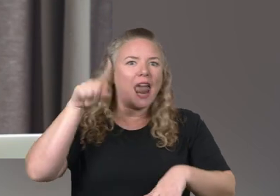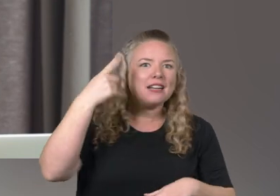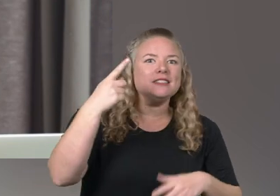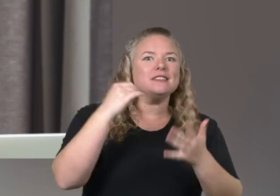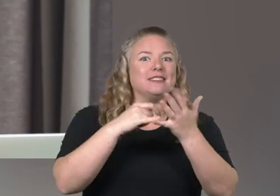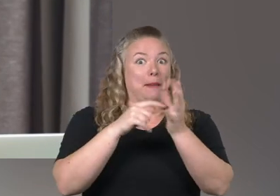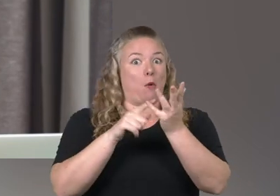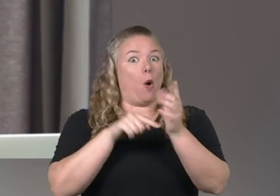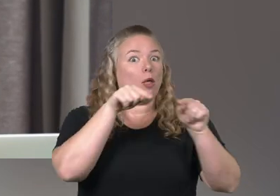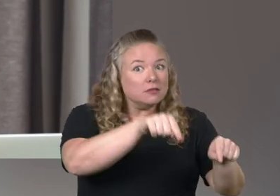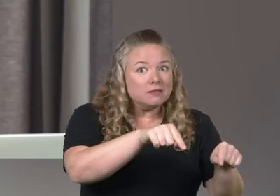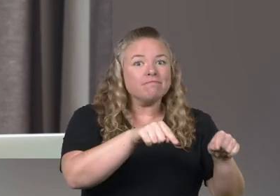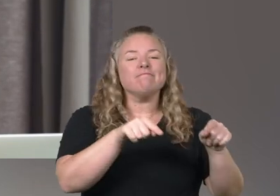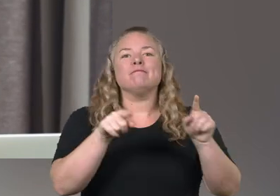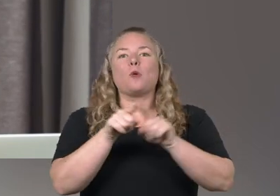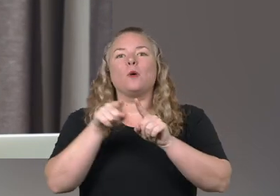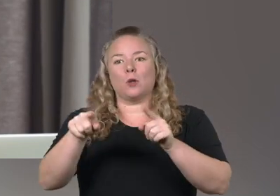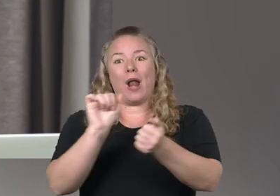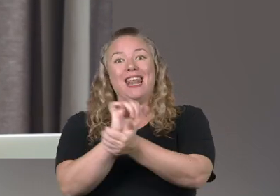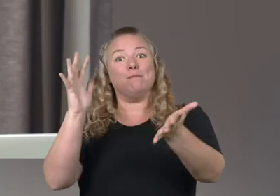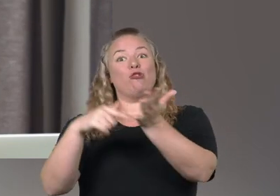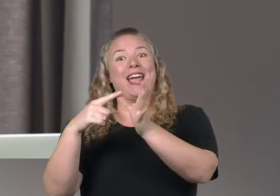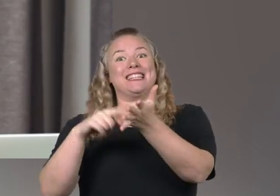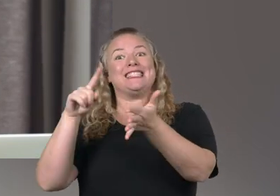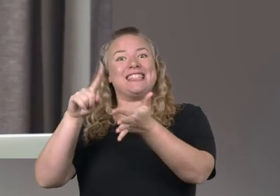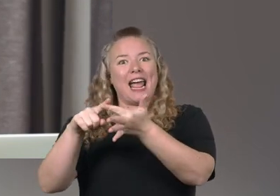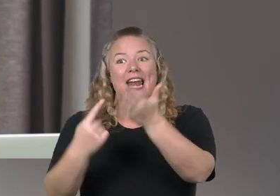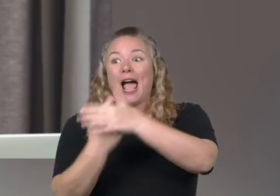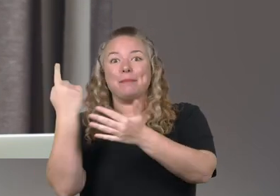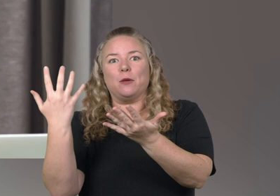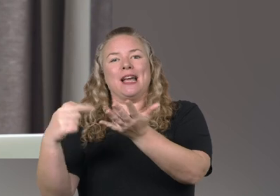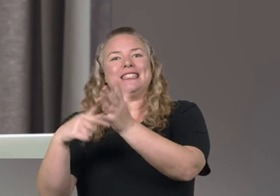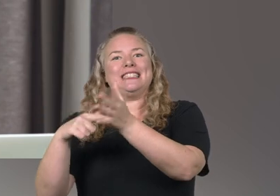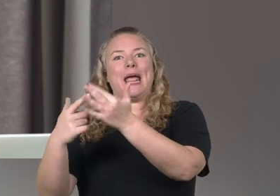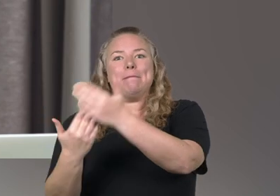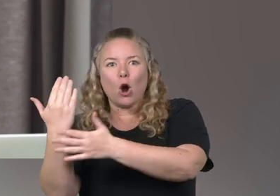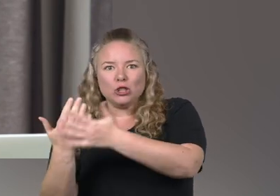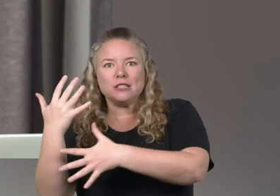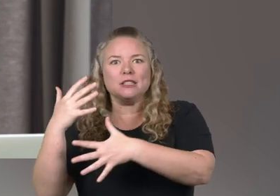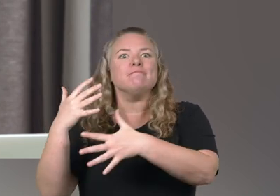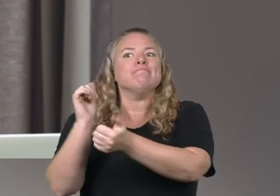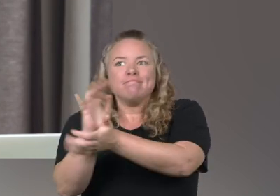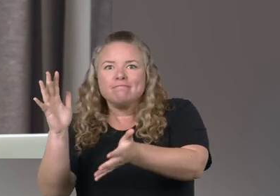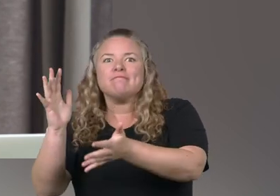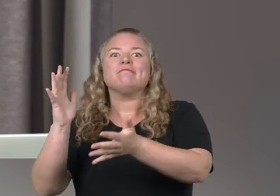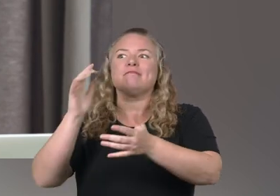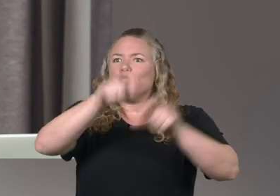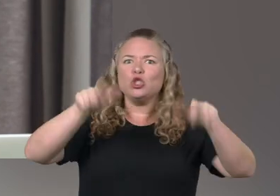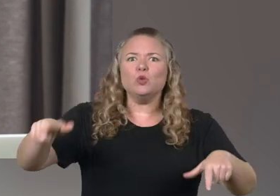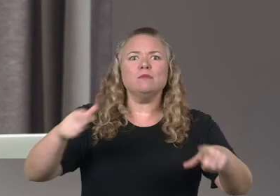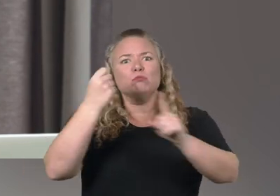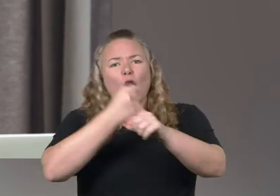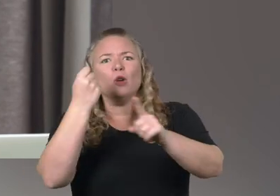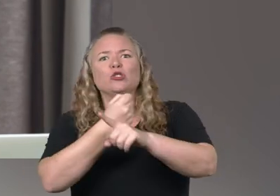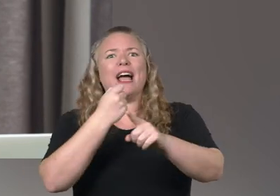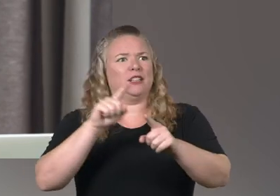Paul's. There was Liberate Tate over at Tate Modern. There were student protests about the student